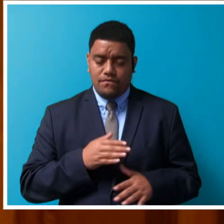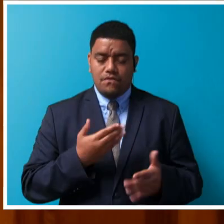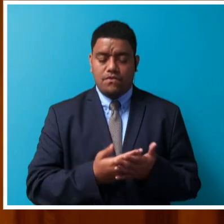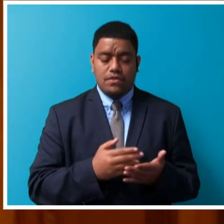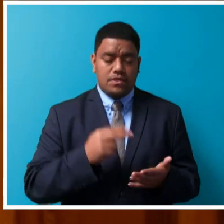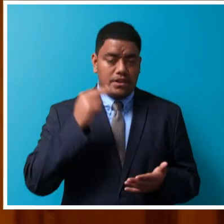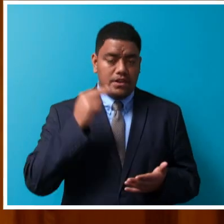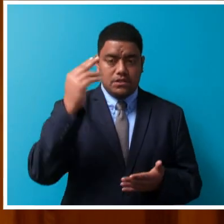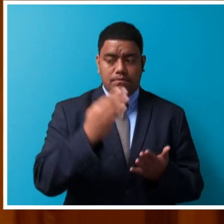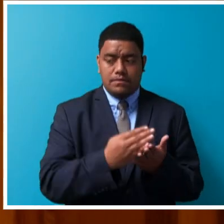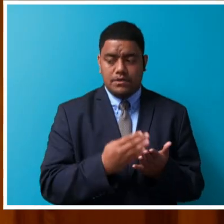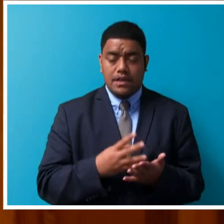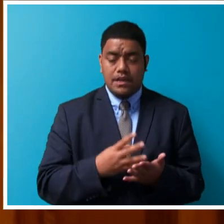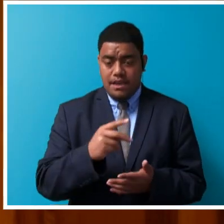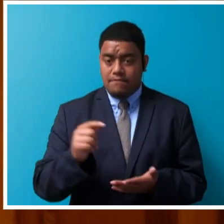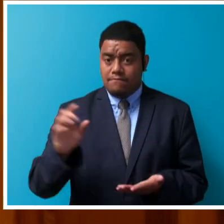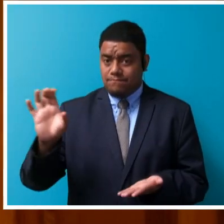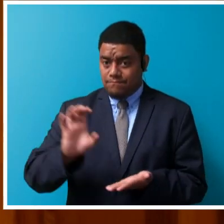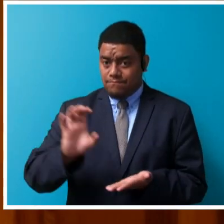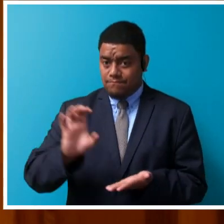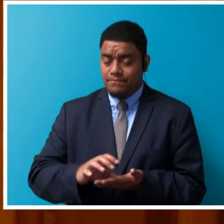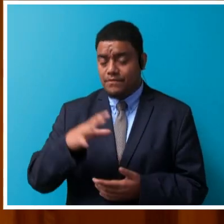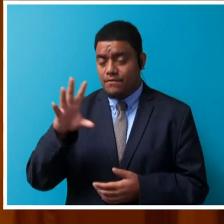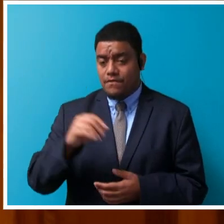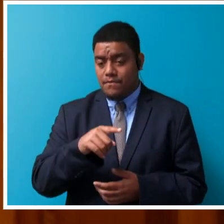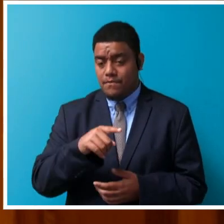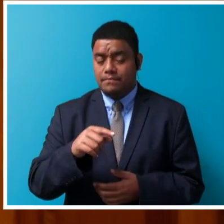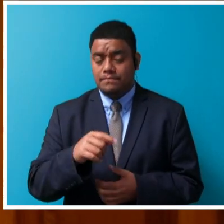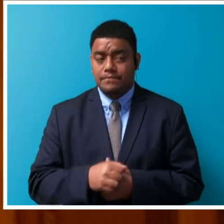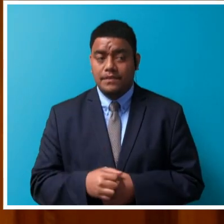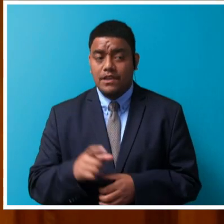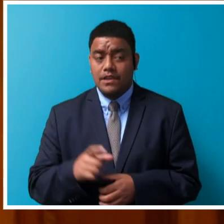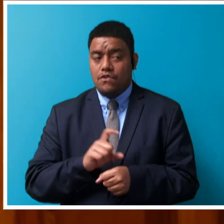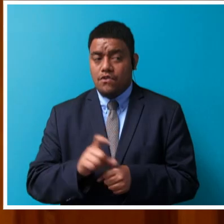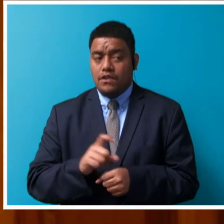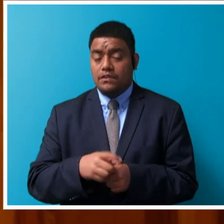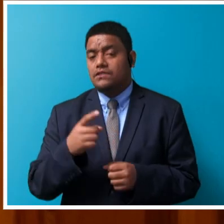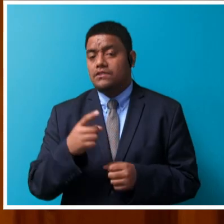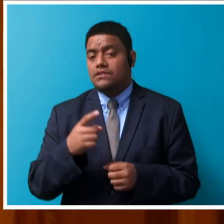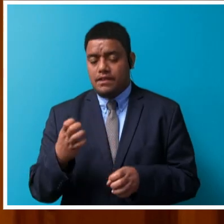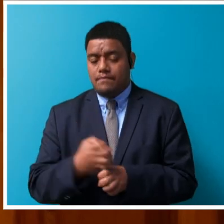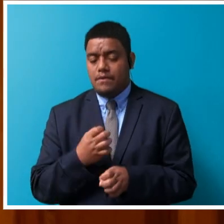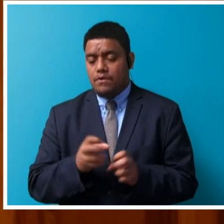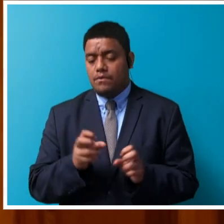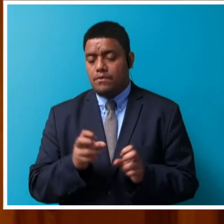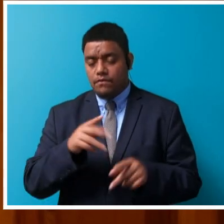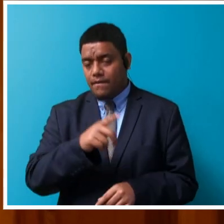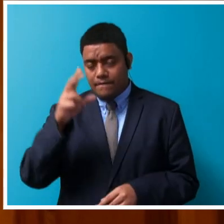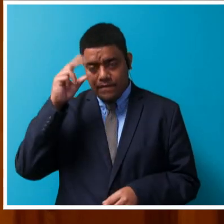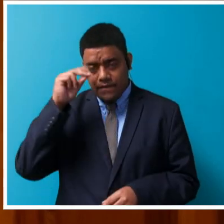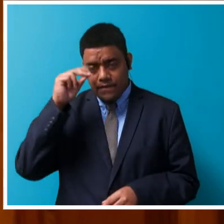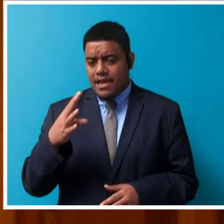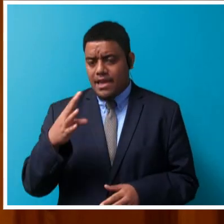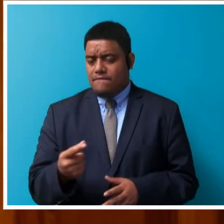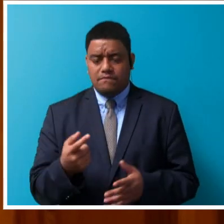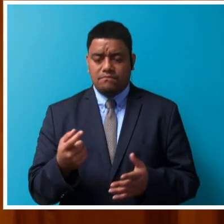Mr. Speaker, every investment promotion initiative creates employment opportunities for Fijians. Every export